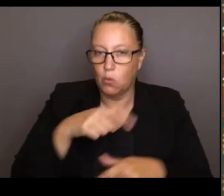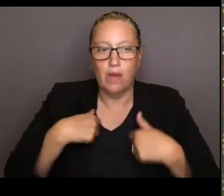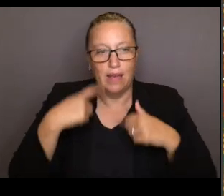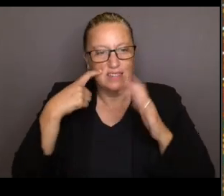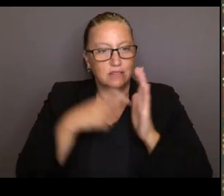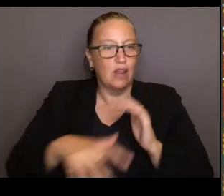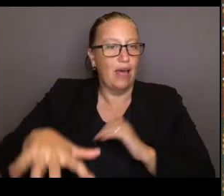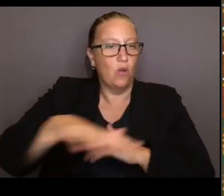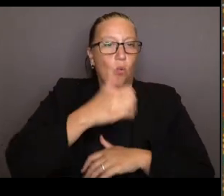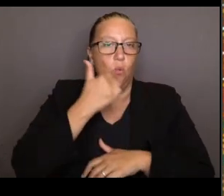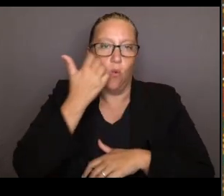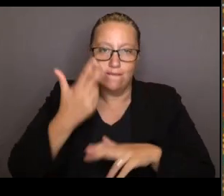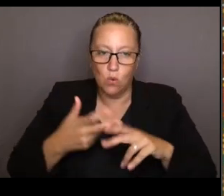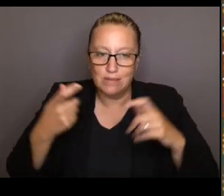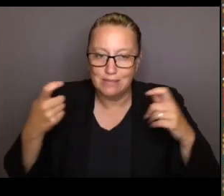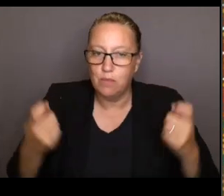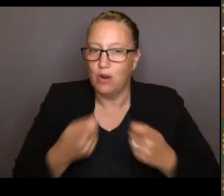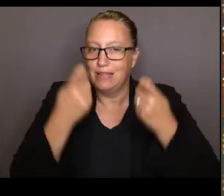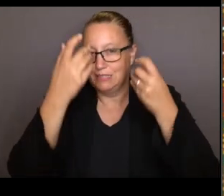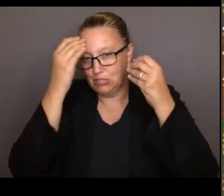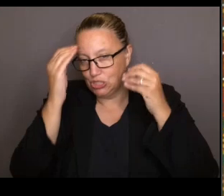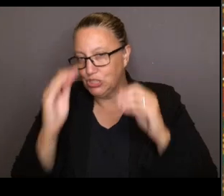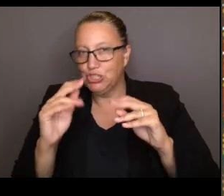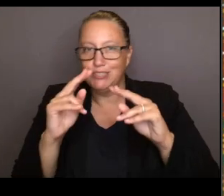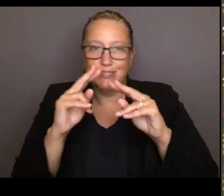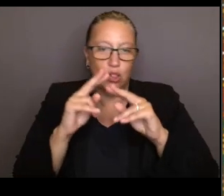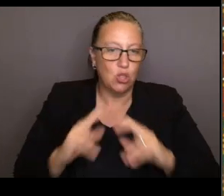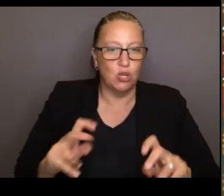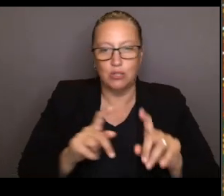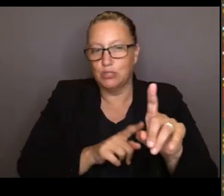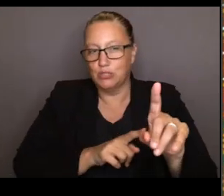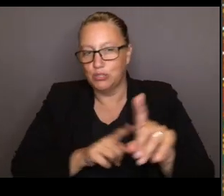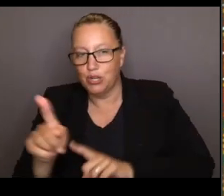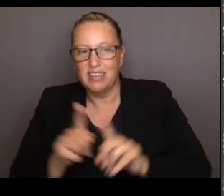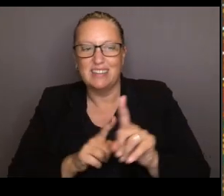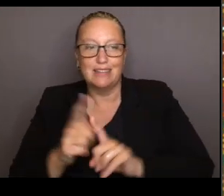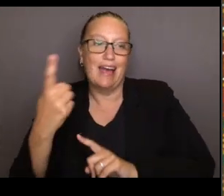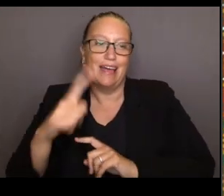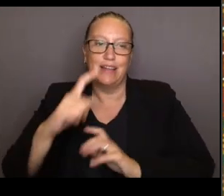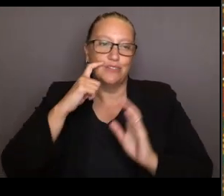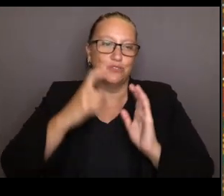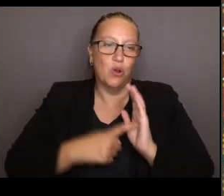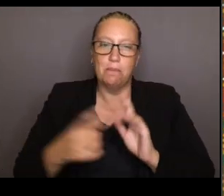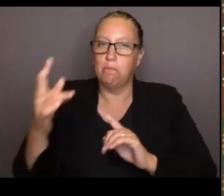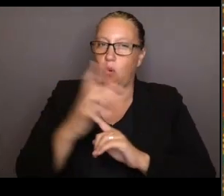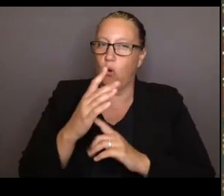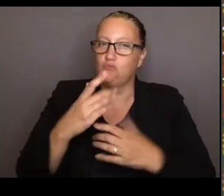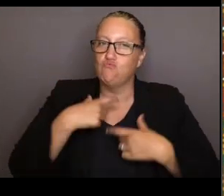Aboriginal and Torres Strait Islander peoples play in our community and improving our legal system.